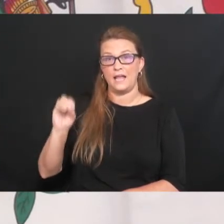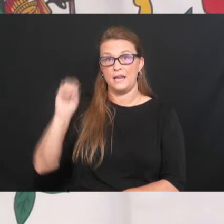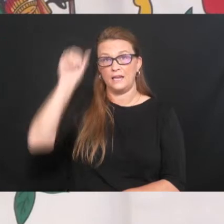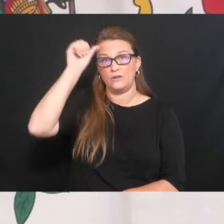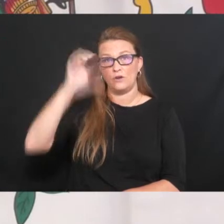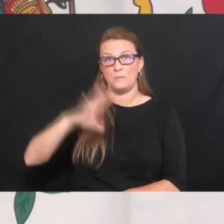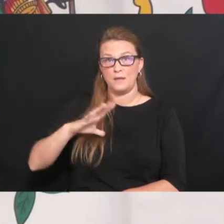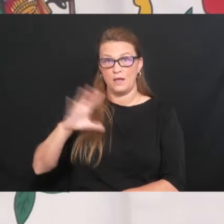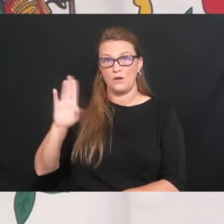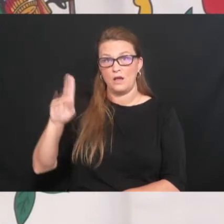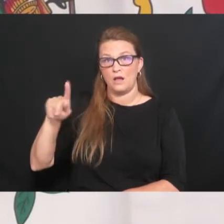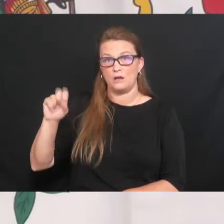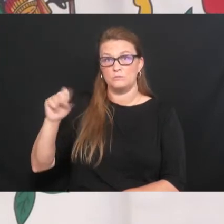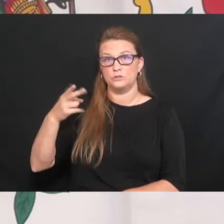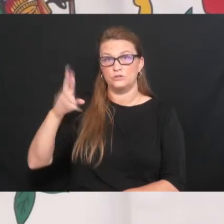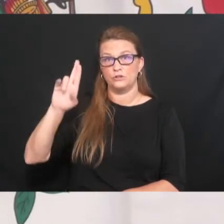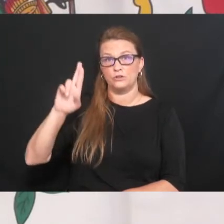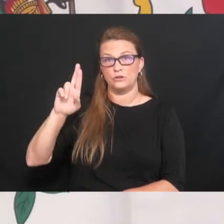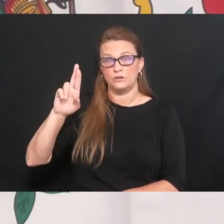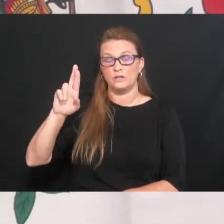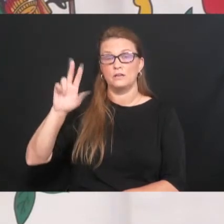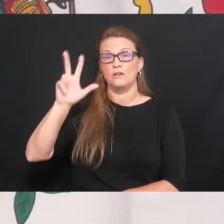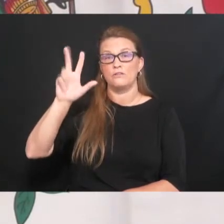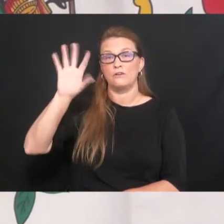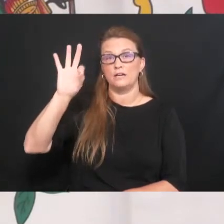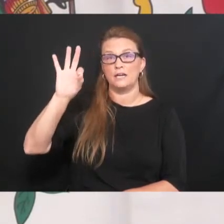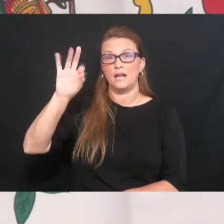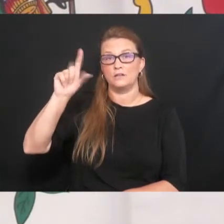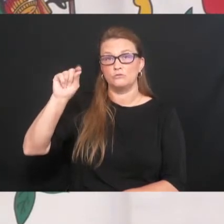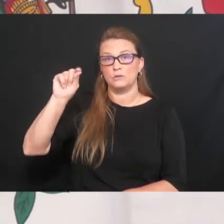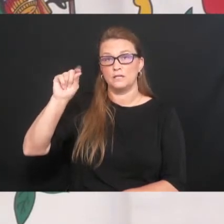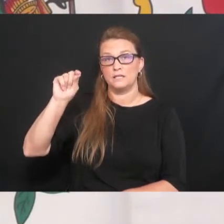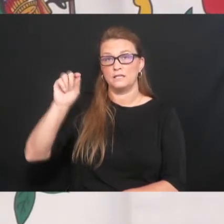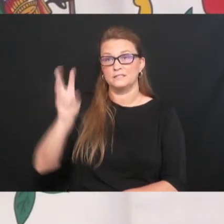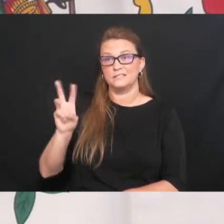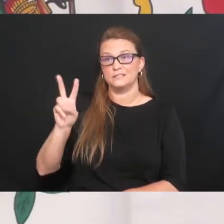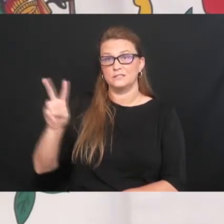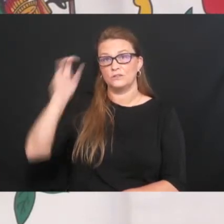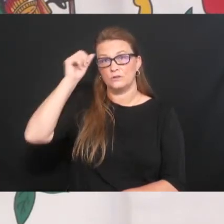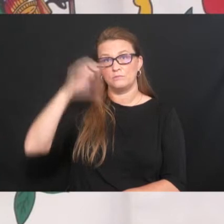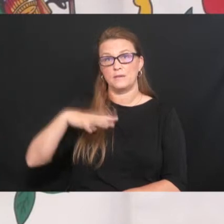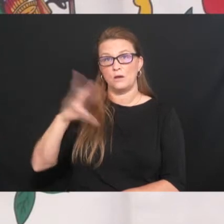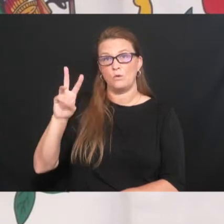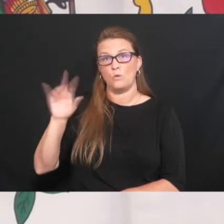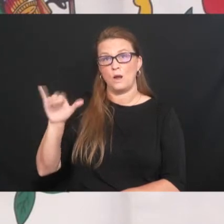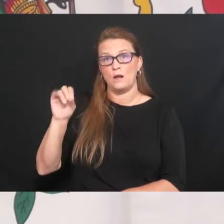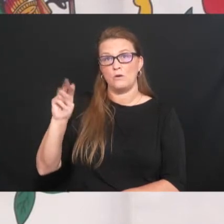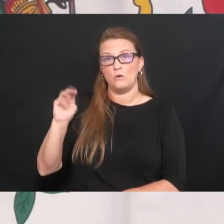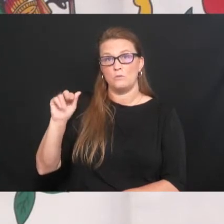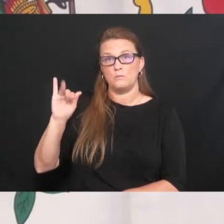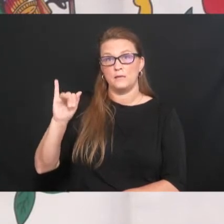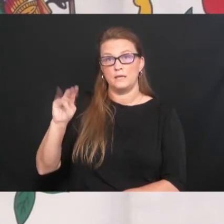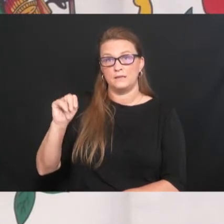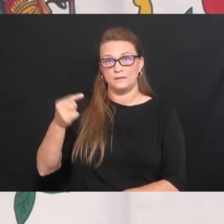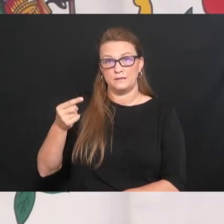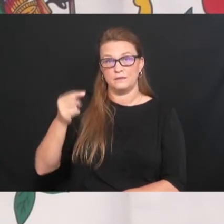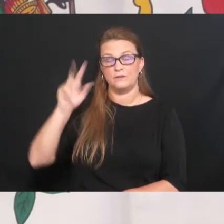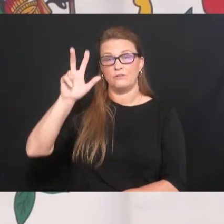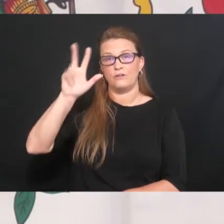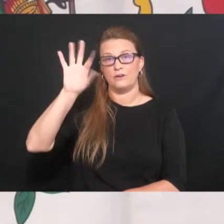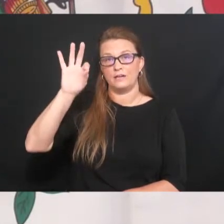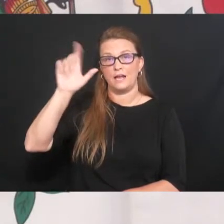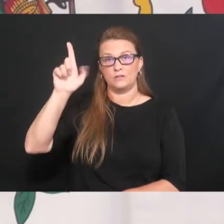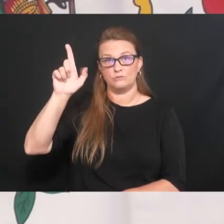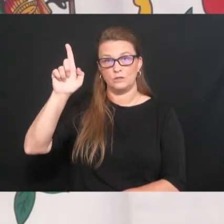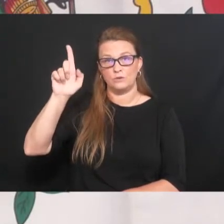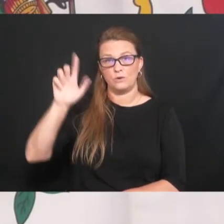from Upshur County. The 3,920th death, a 62-year-old male from Wyoming County. The 3,921st